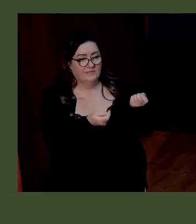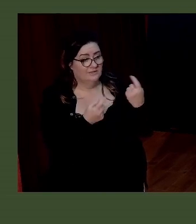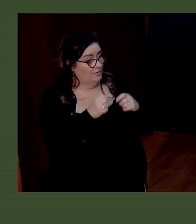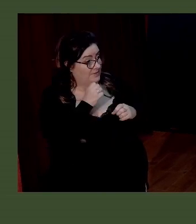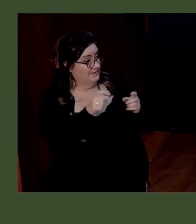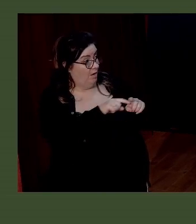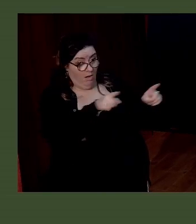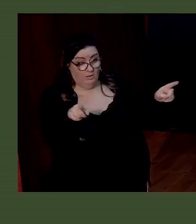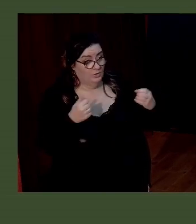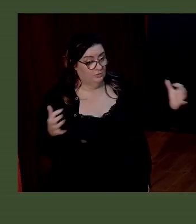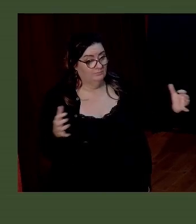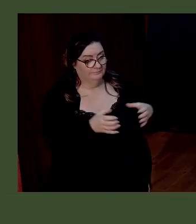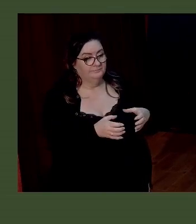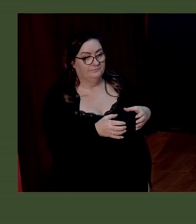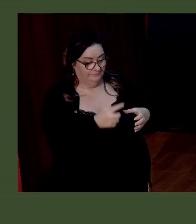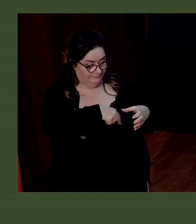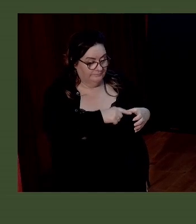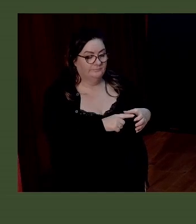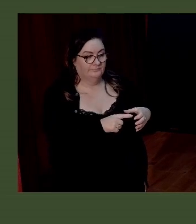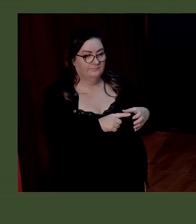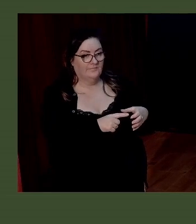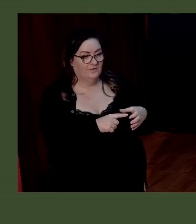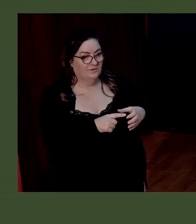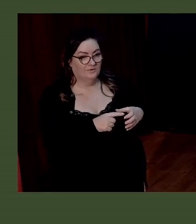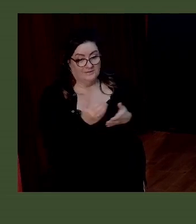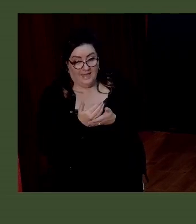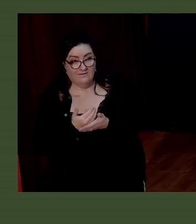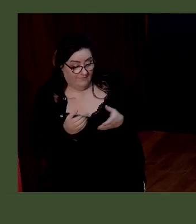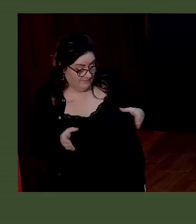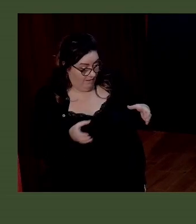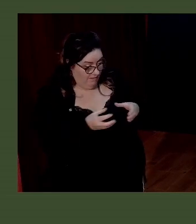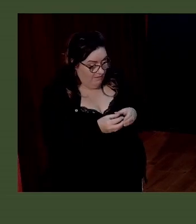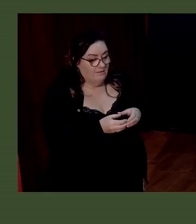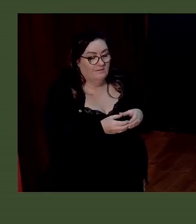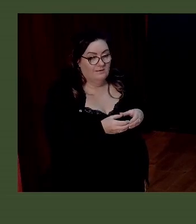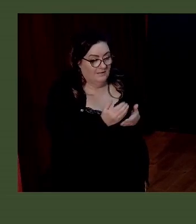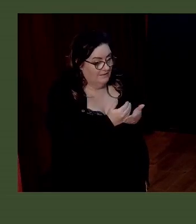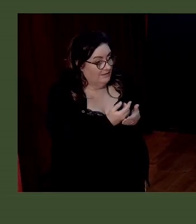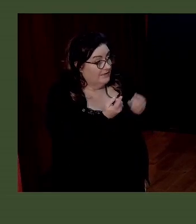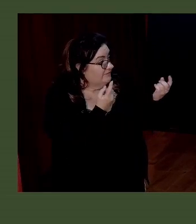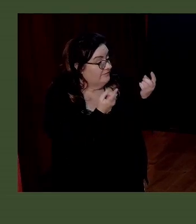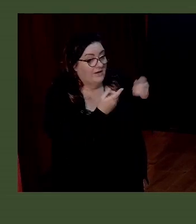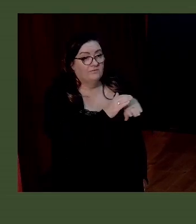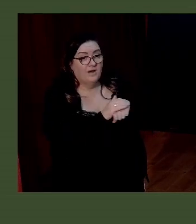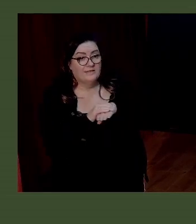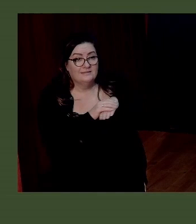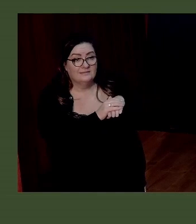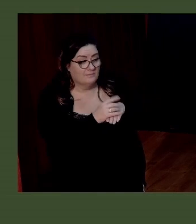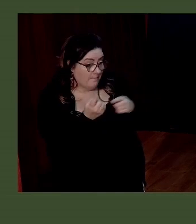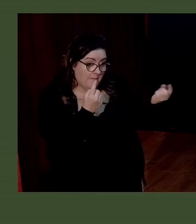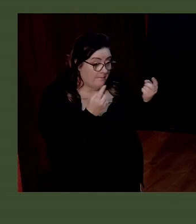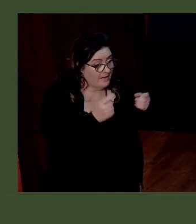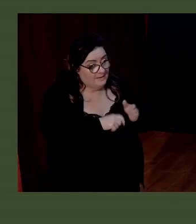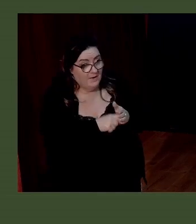all you guys get together. You pool your savings. You invite your friends to assist